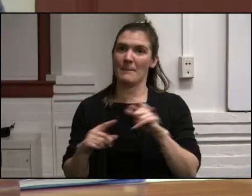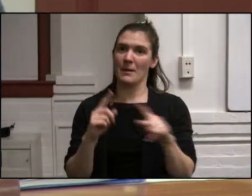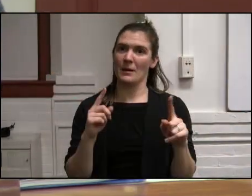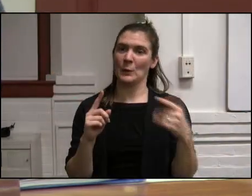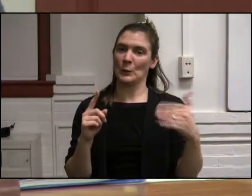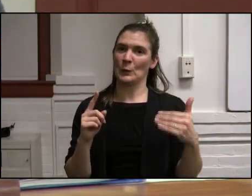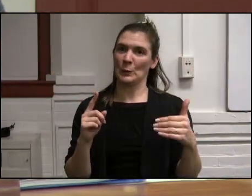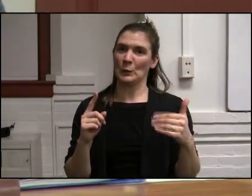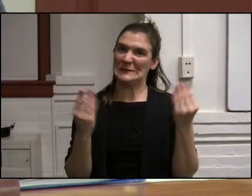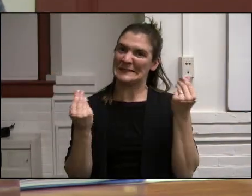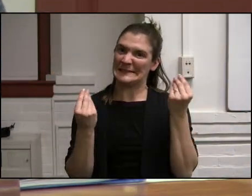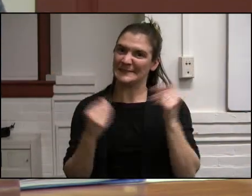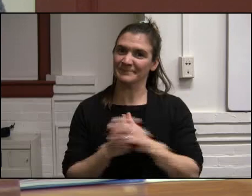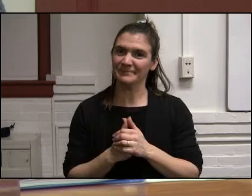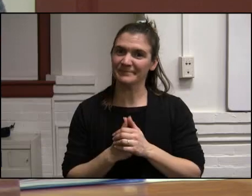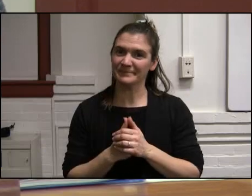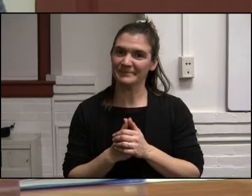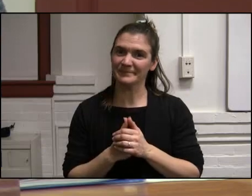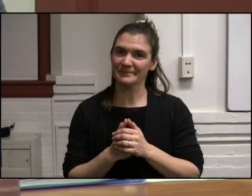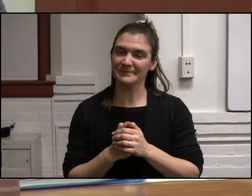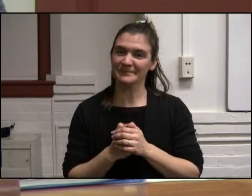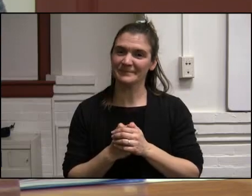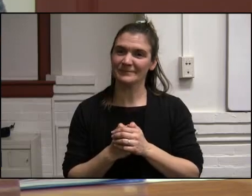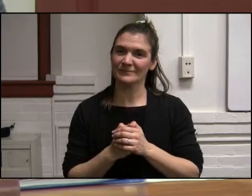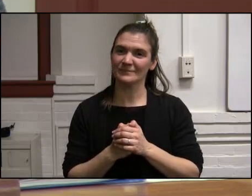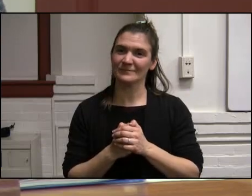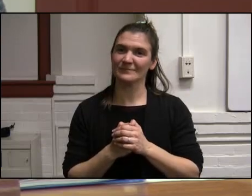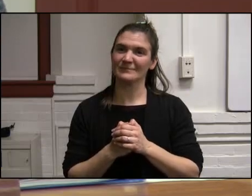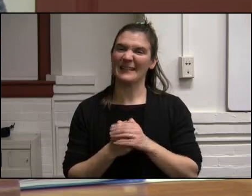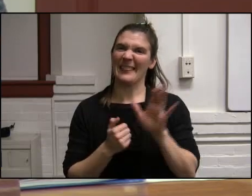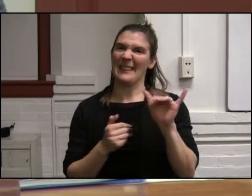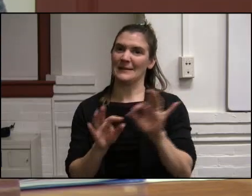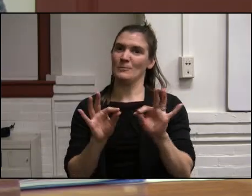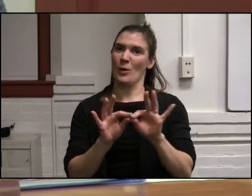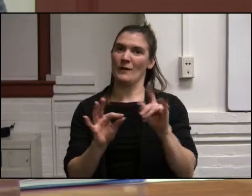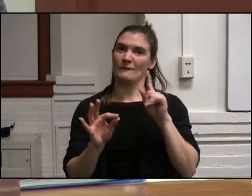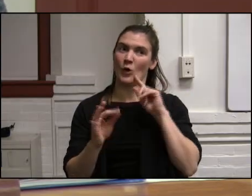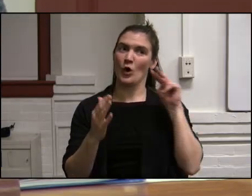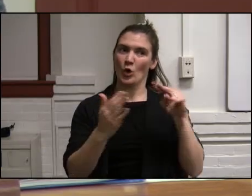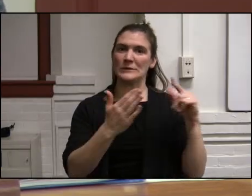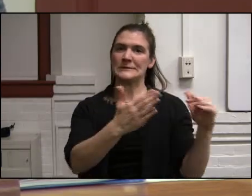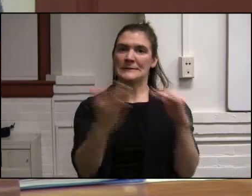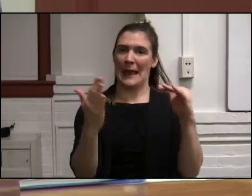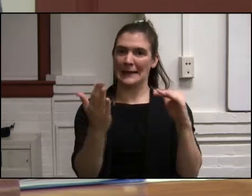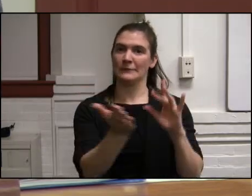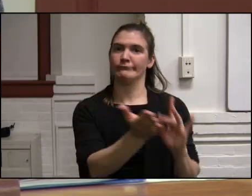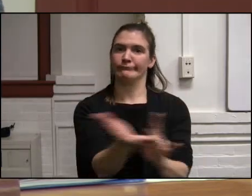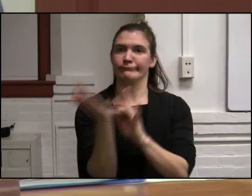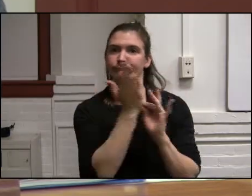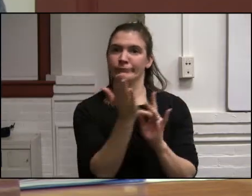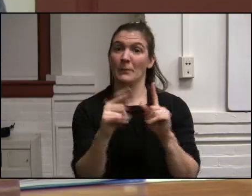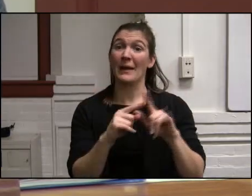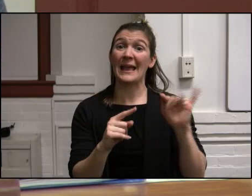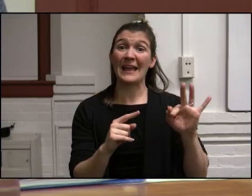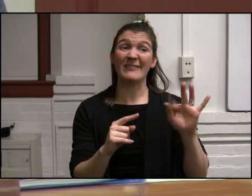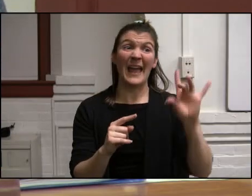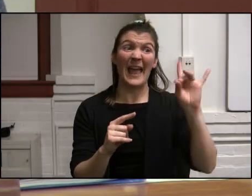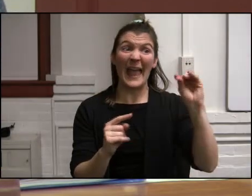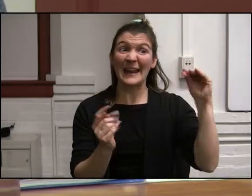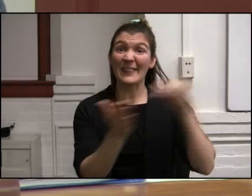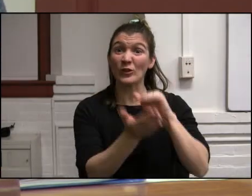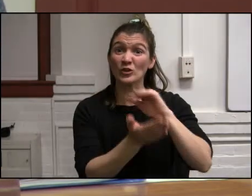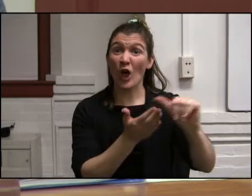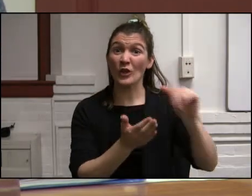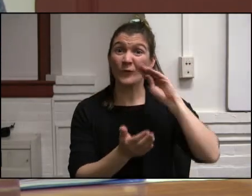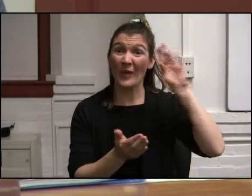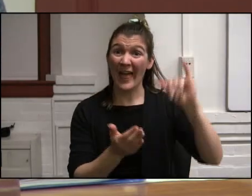and so there's something to be said for a study. But even if a study is $80,000